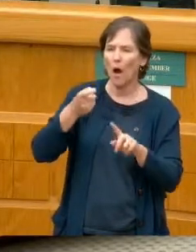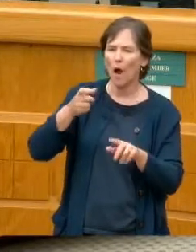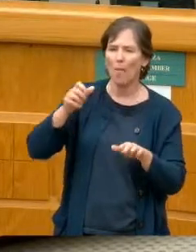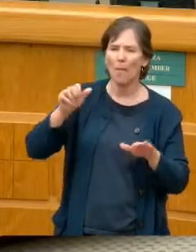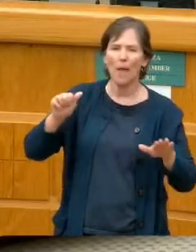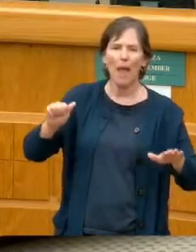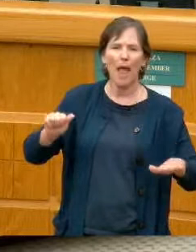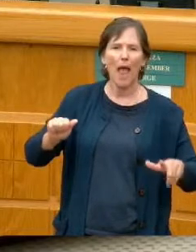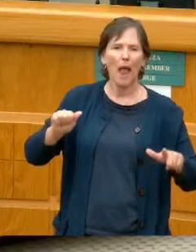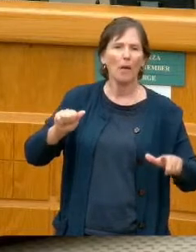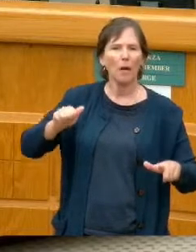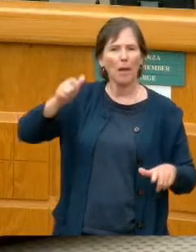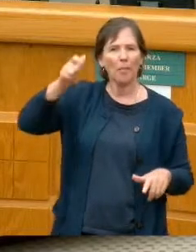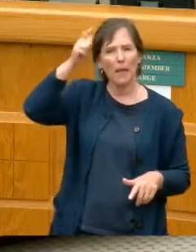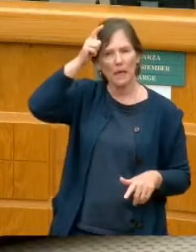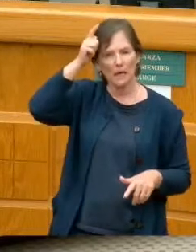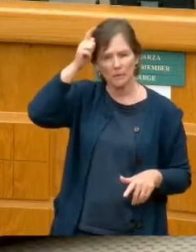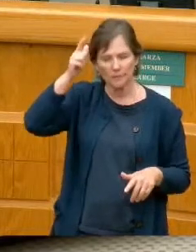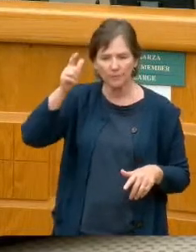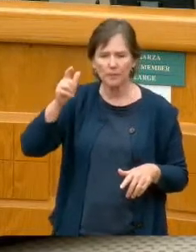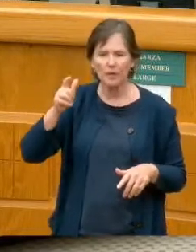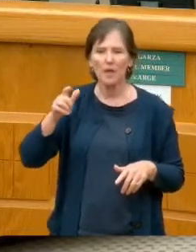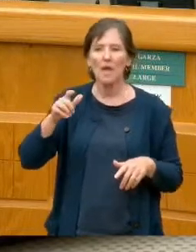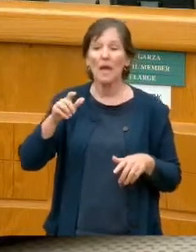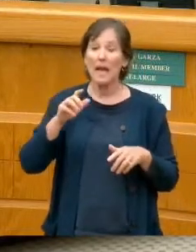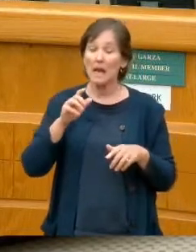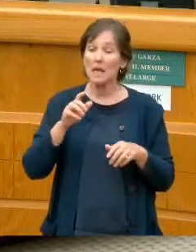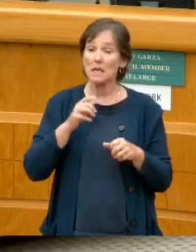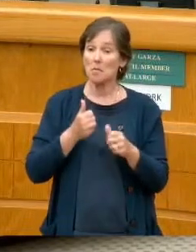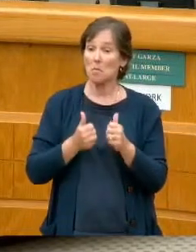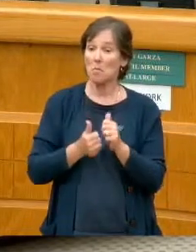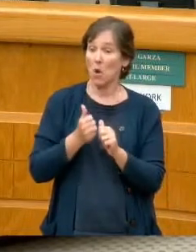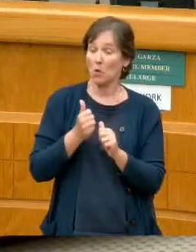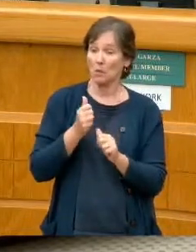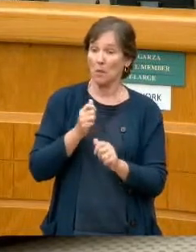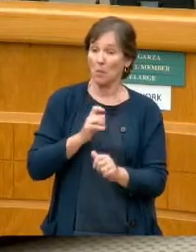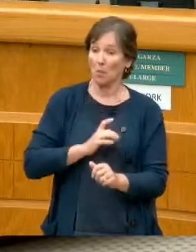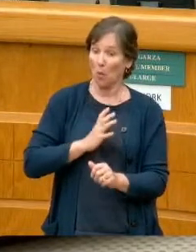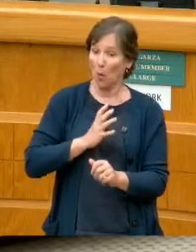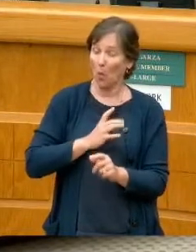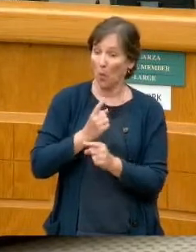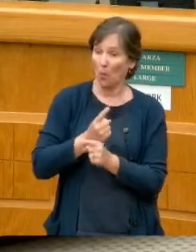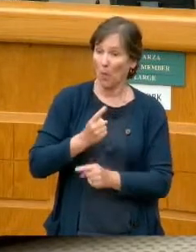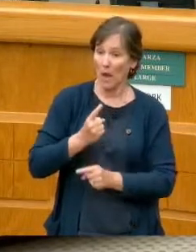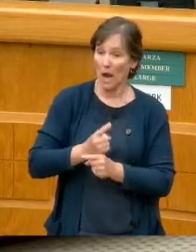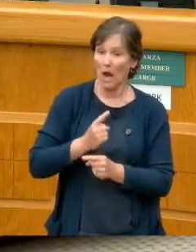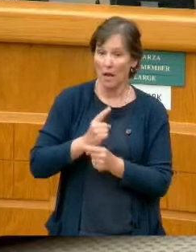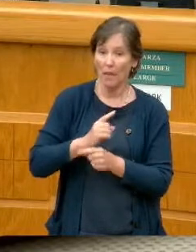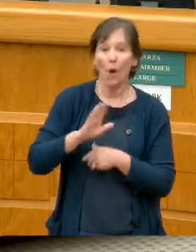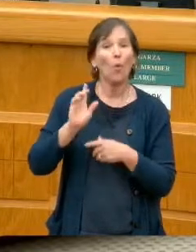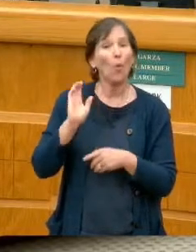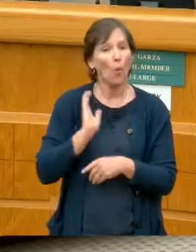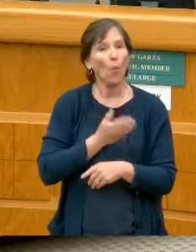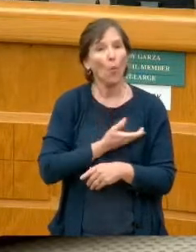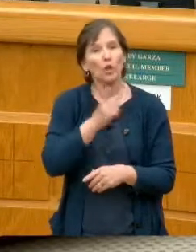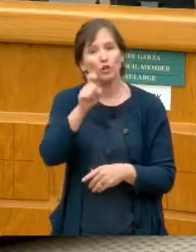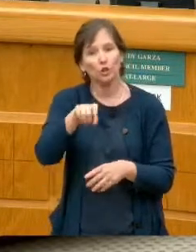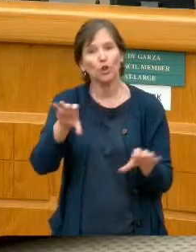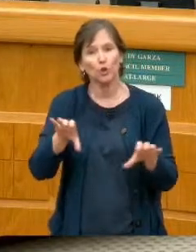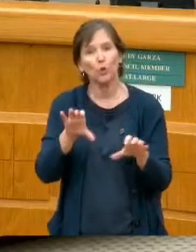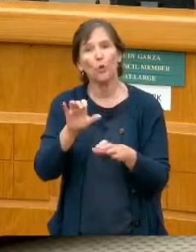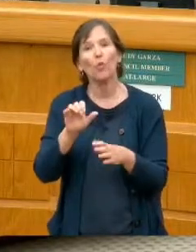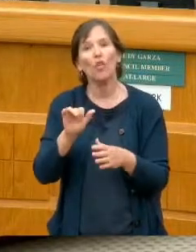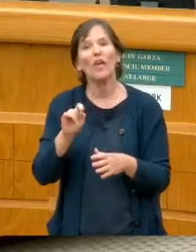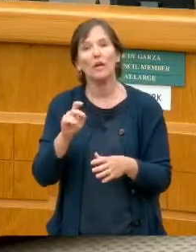it reads, "It is altogether fitting and proper that we should do this." And so tomorrow I'm going to ask you, as